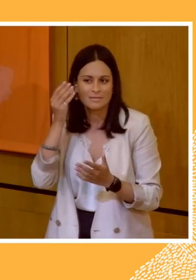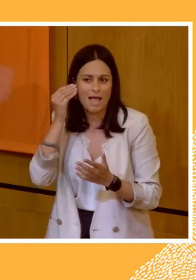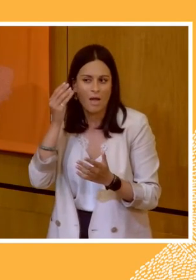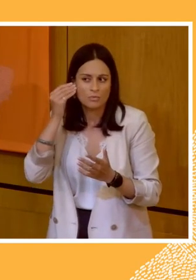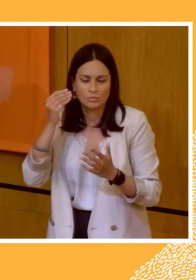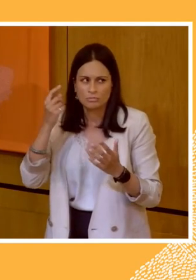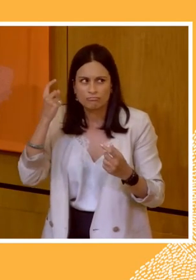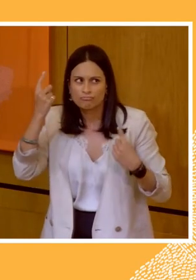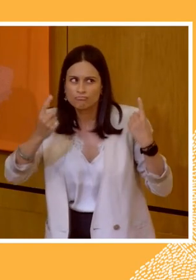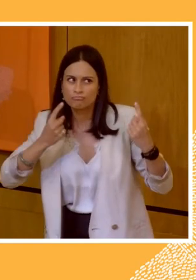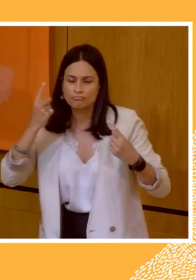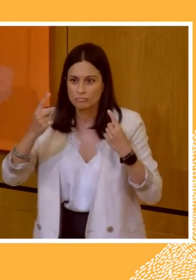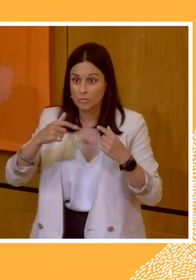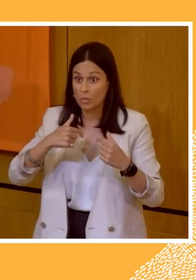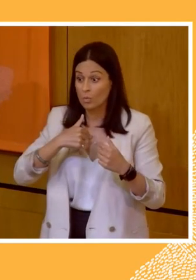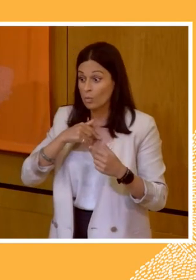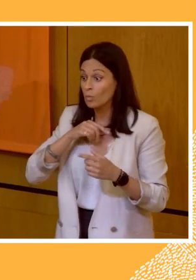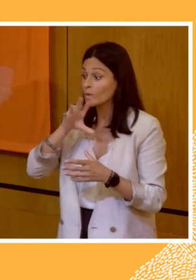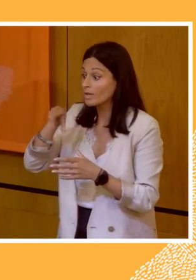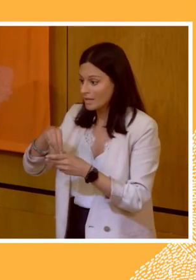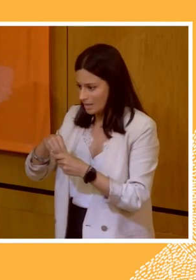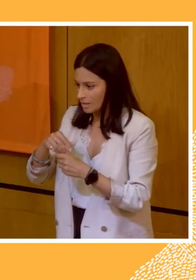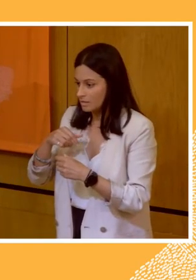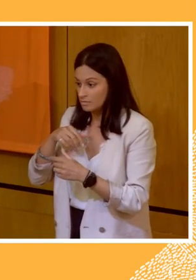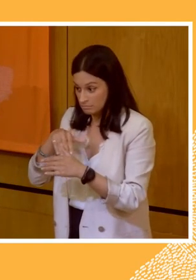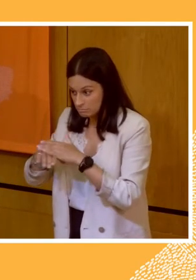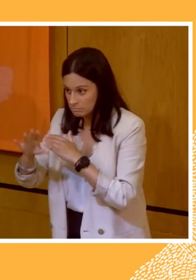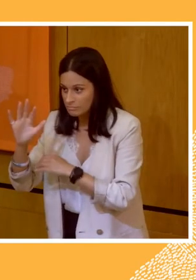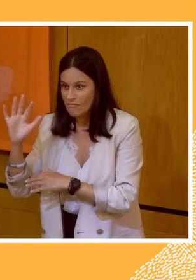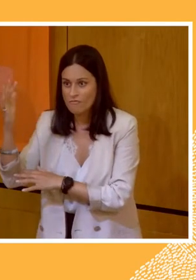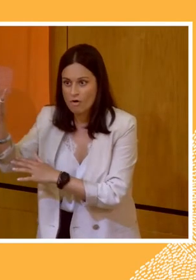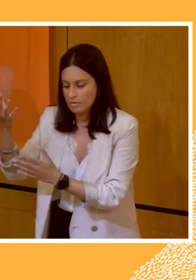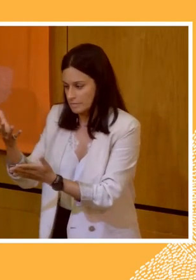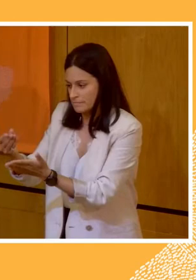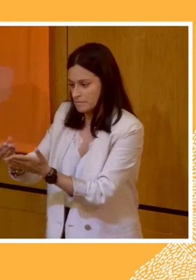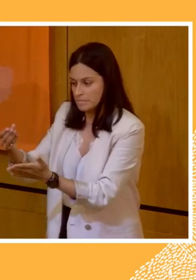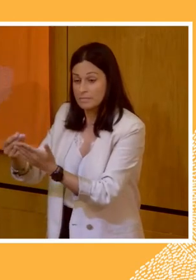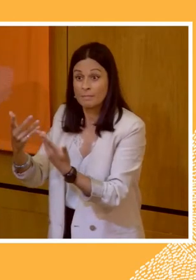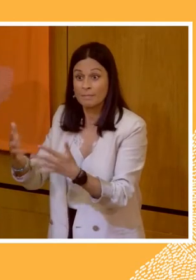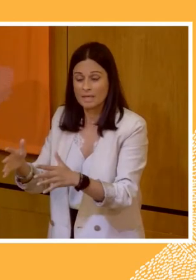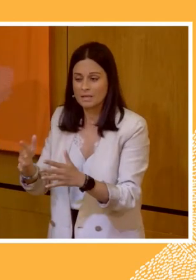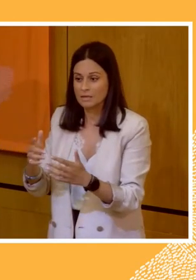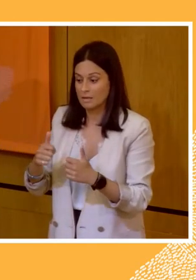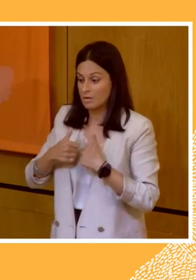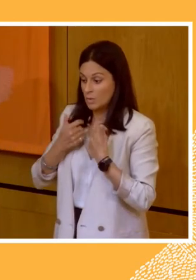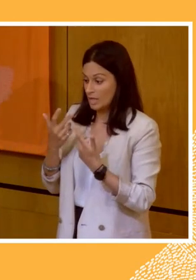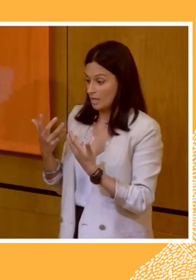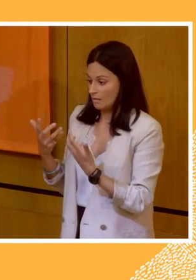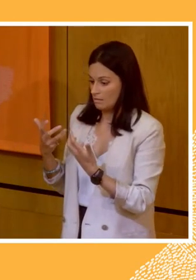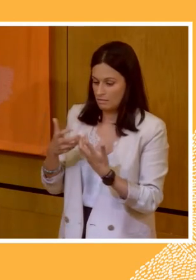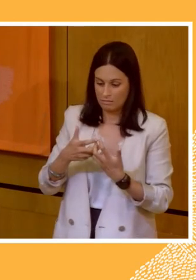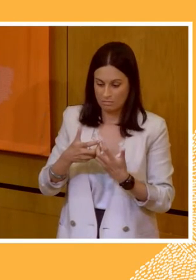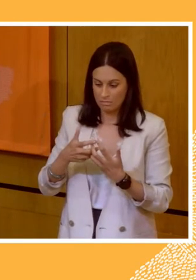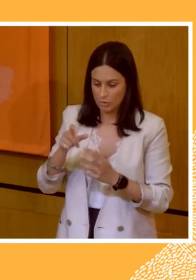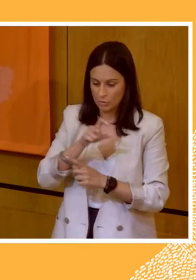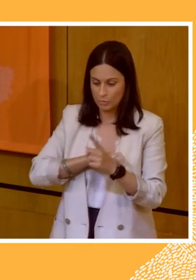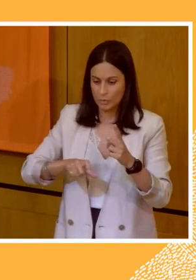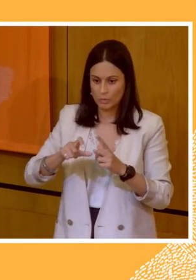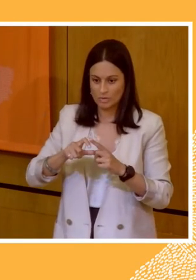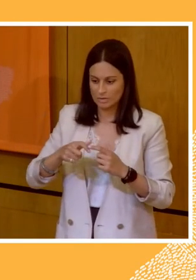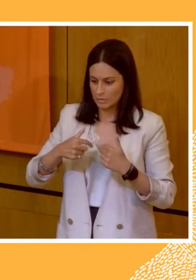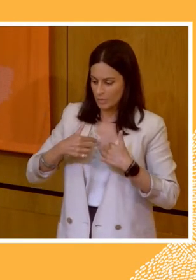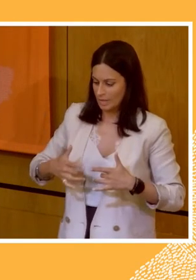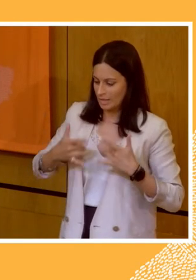reach in the forest and also capture that sound. And when you compare it with in the community where we live, it